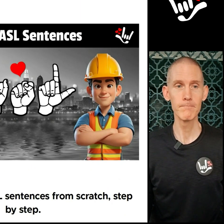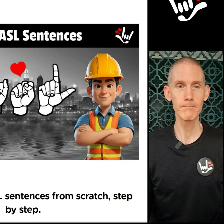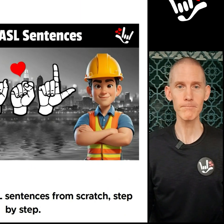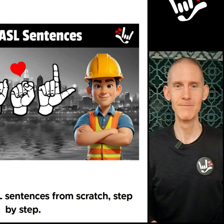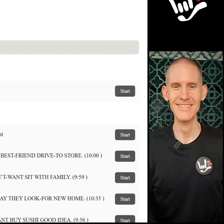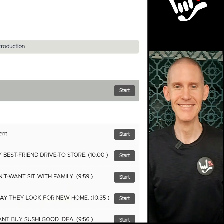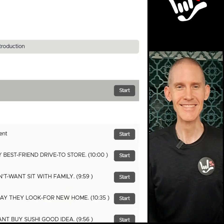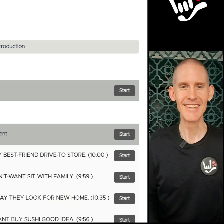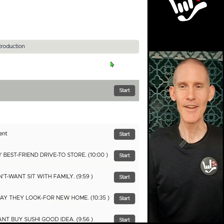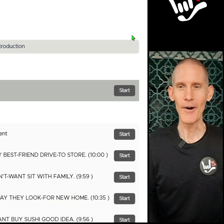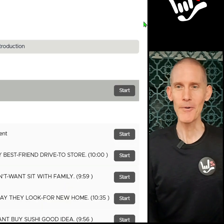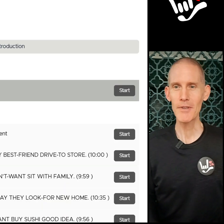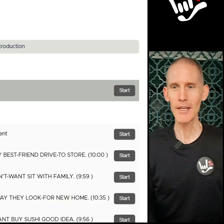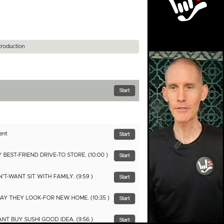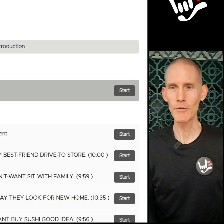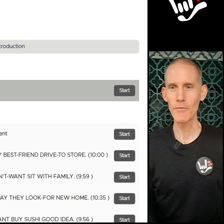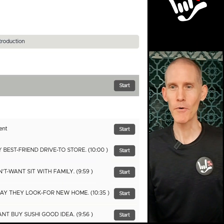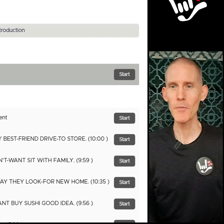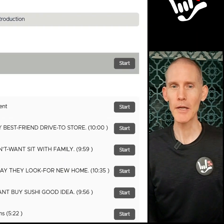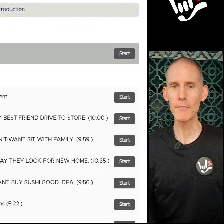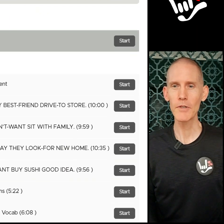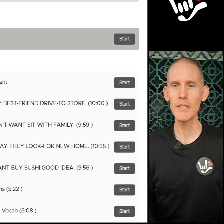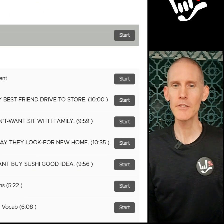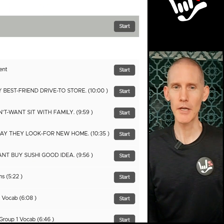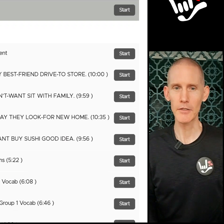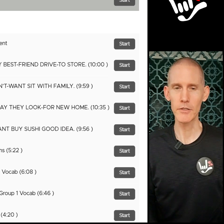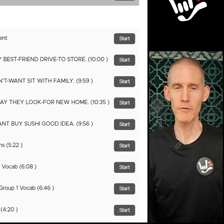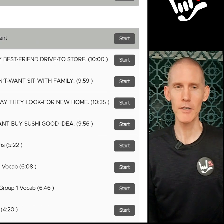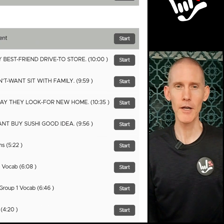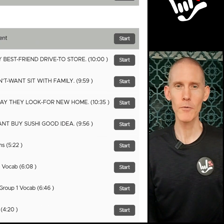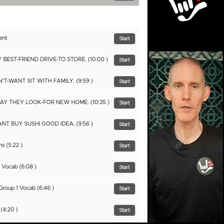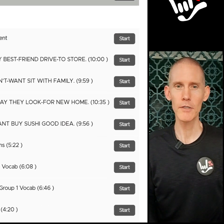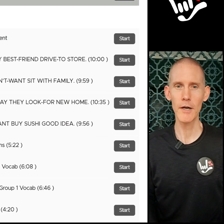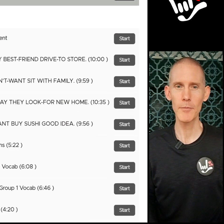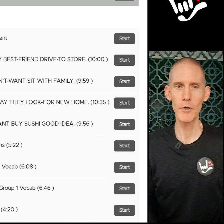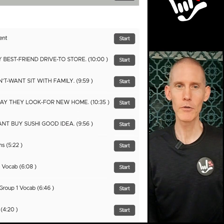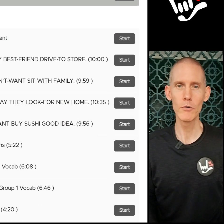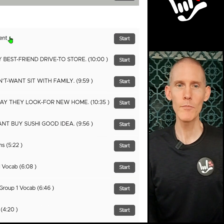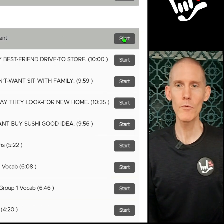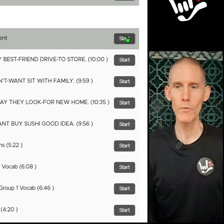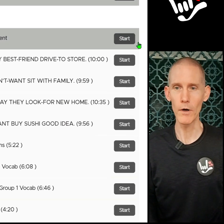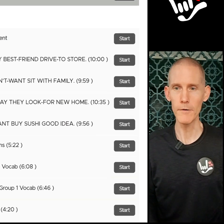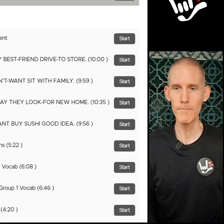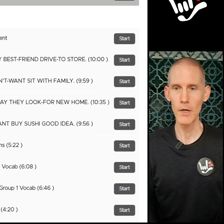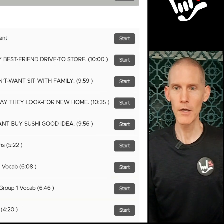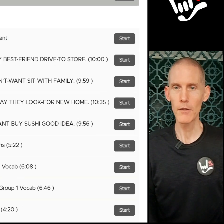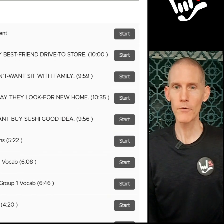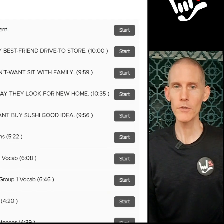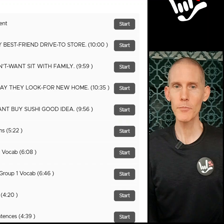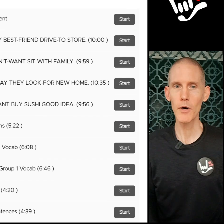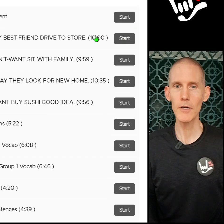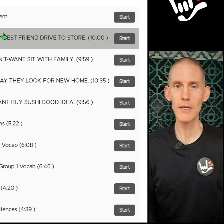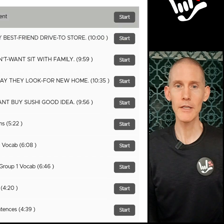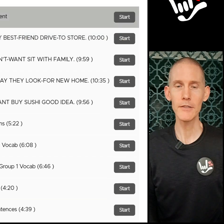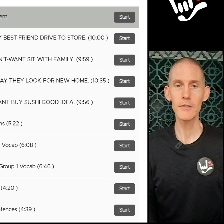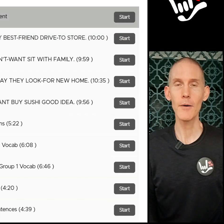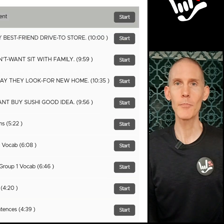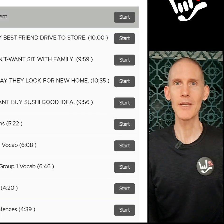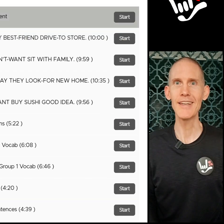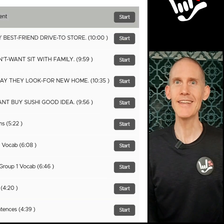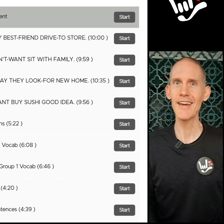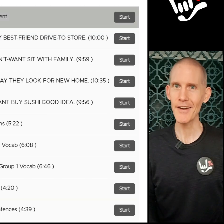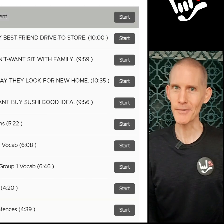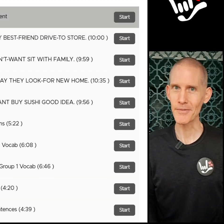curriculum. Okay, so the format for each section, right now we're going to talk about group 1. The first part is